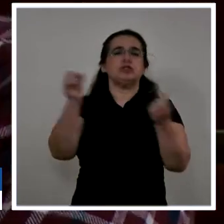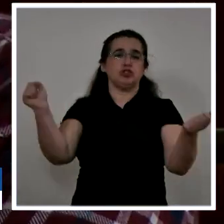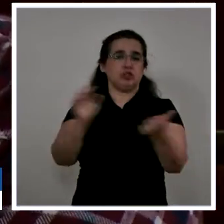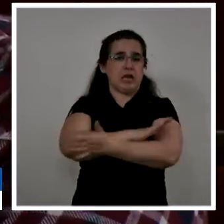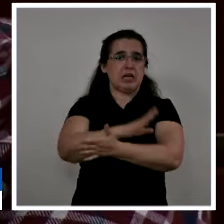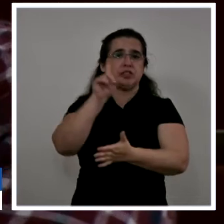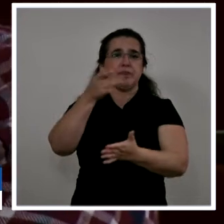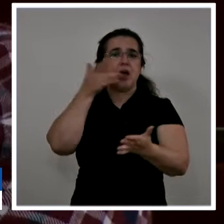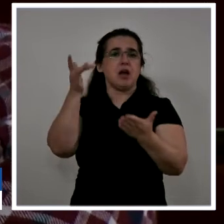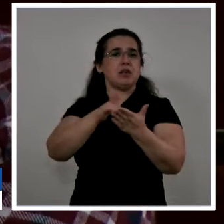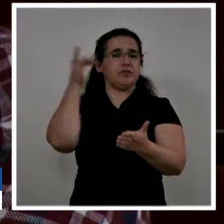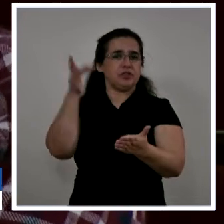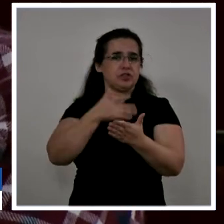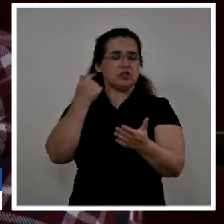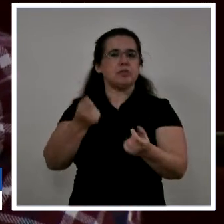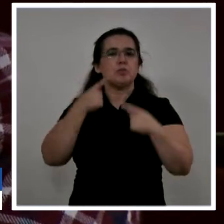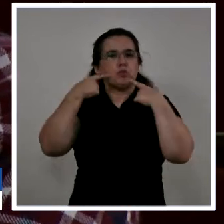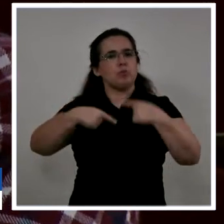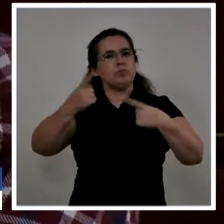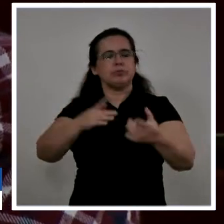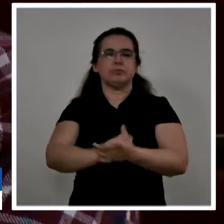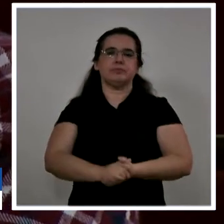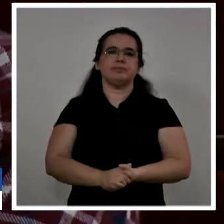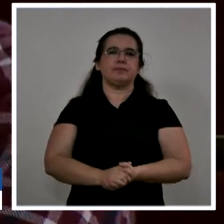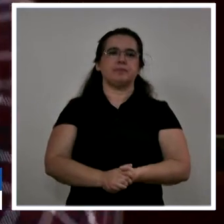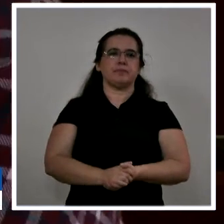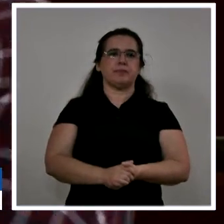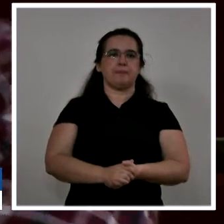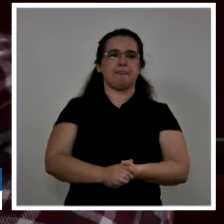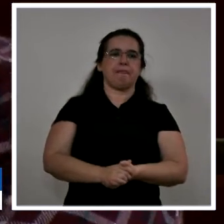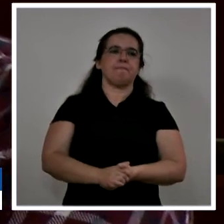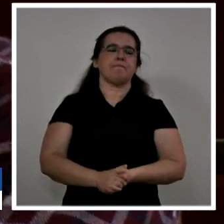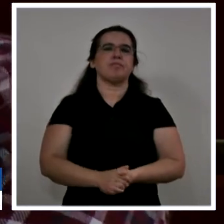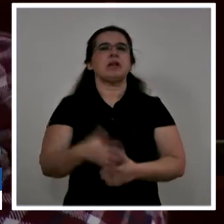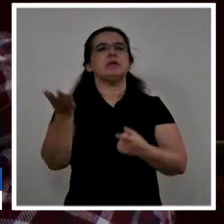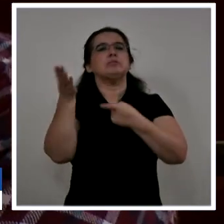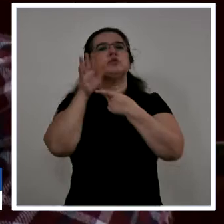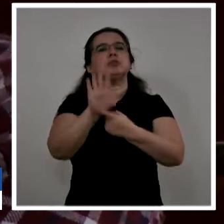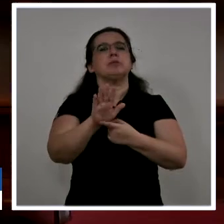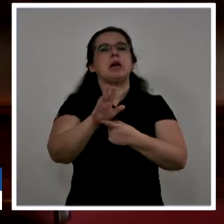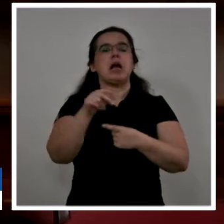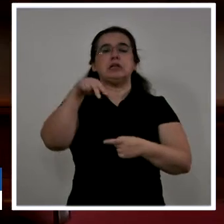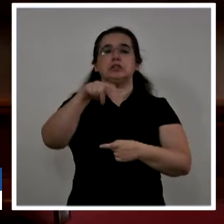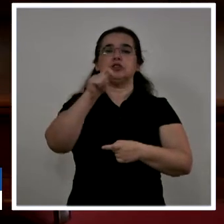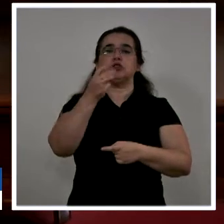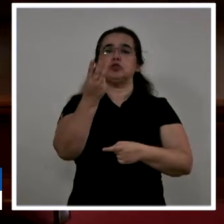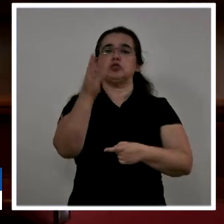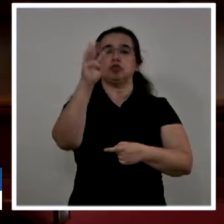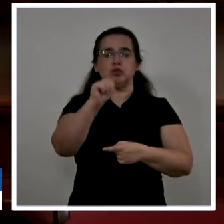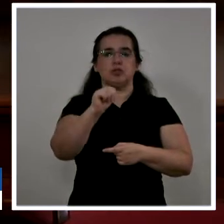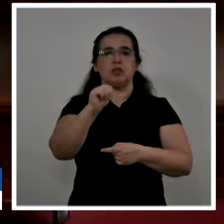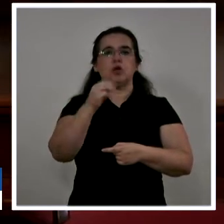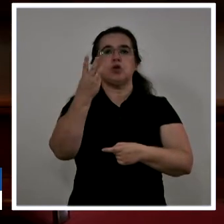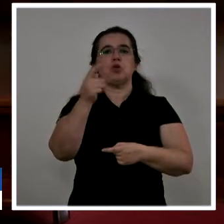revistas populares. So here's one from Newsweek, a popular news journal in America. Vejam aqui este exemplo da Newsweek, que é uma revista